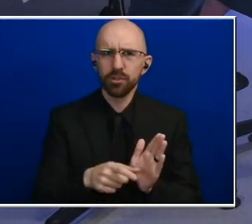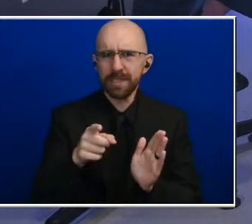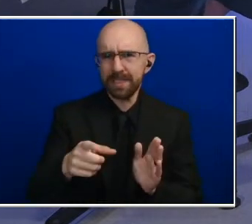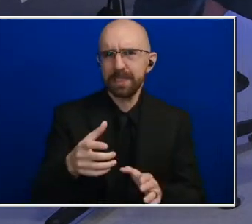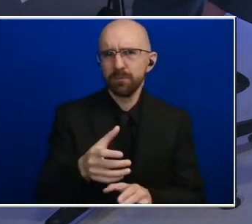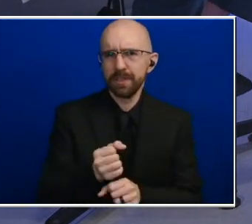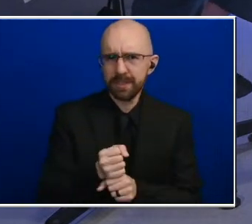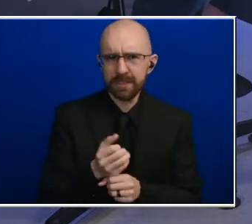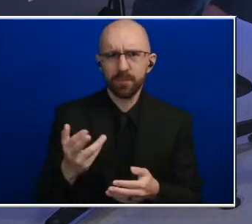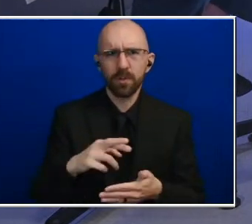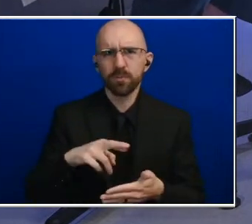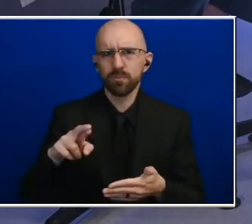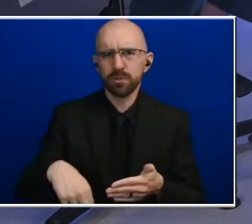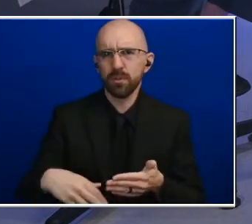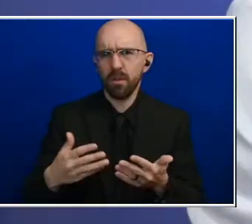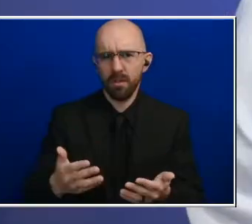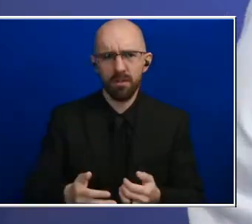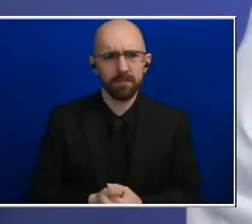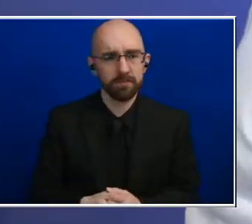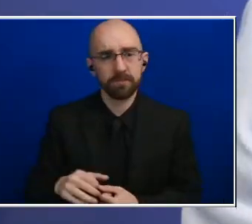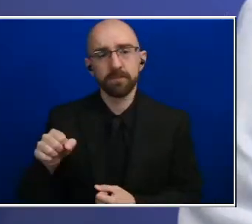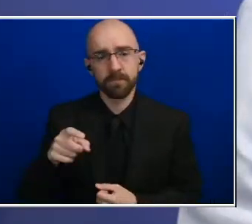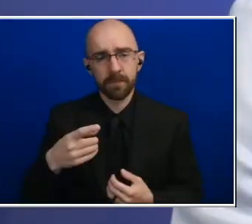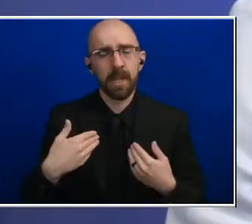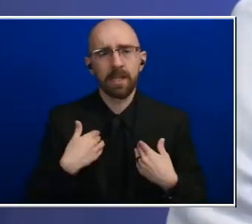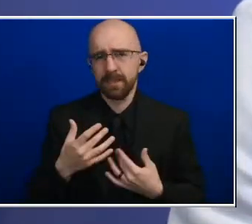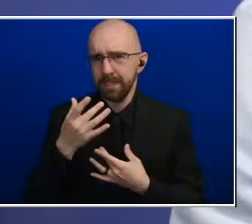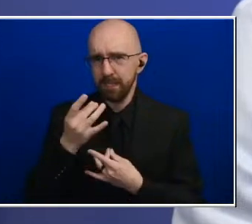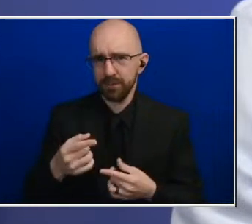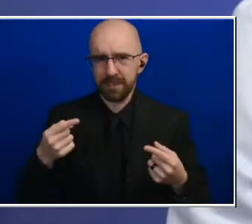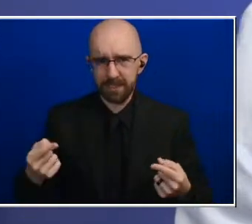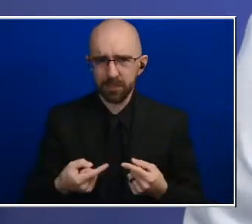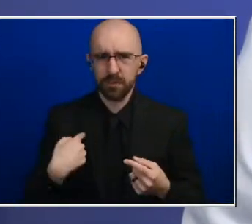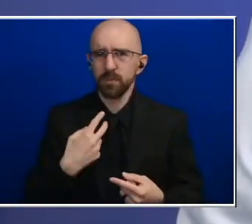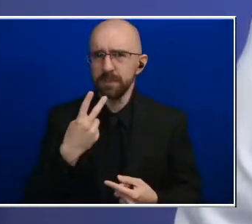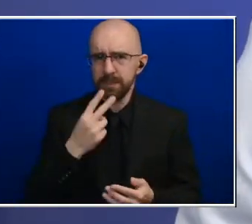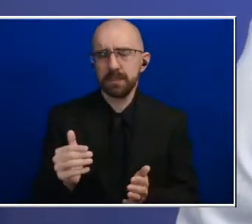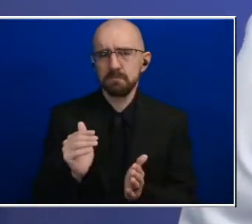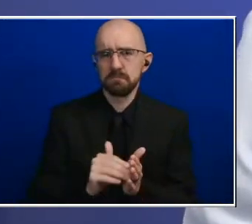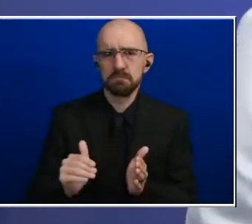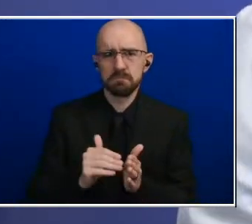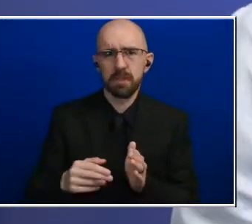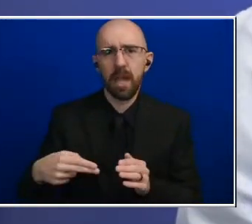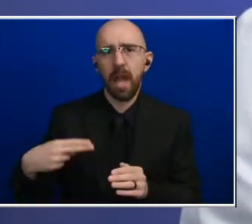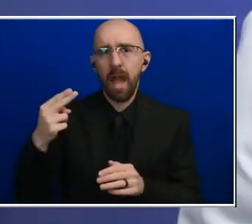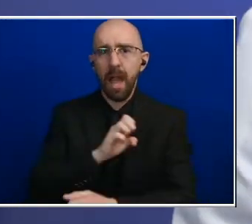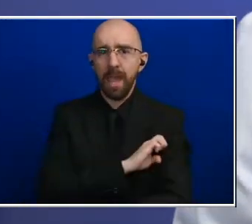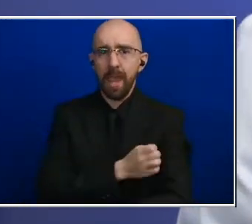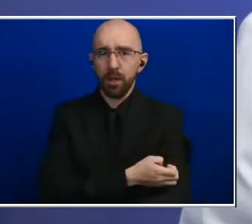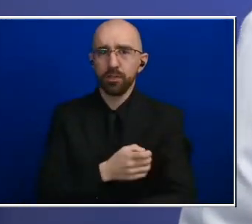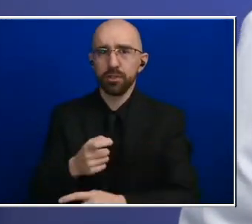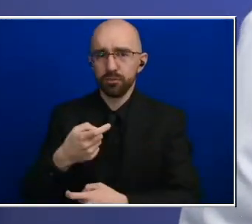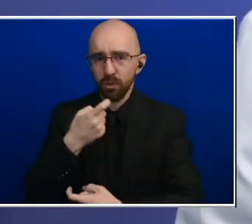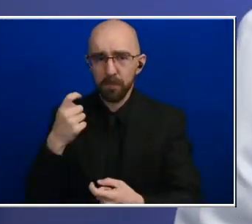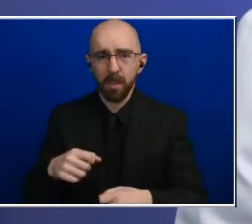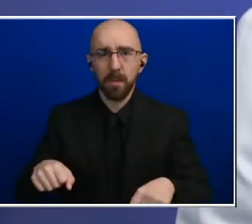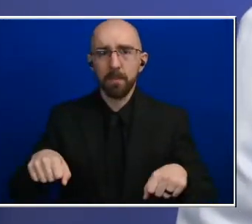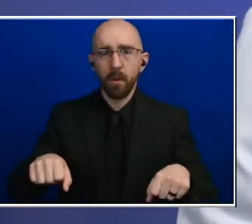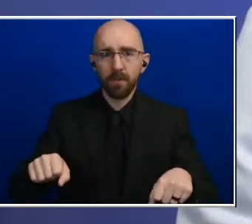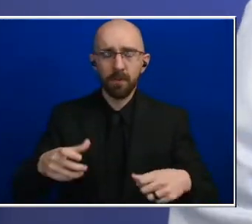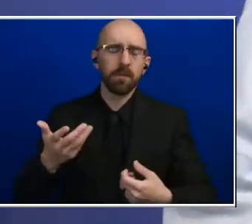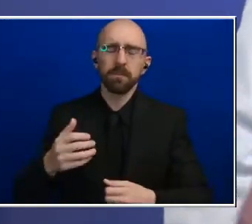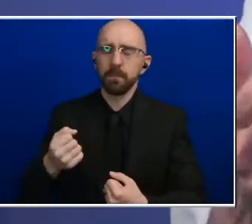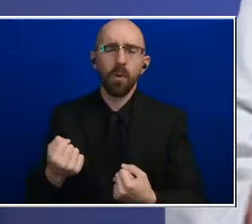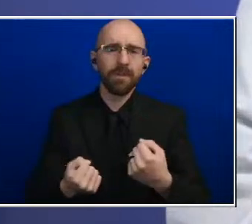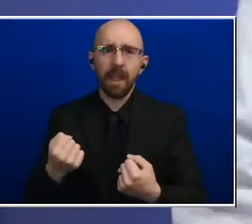like? Yeah, so he has an interesting injury that we see a lot in high energy traumas. Motor vehicle accident is a classic story for